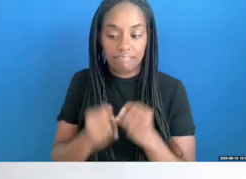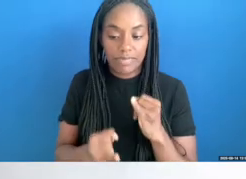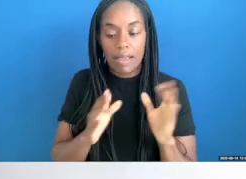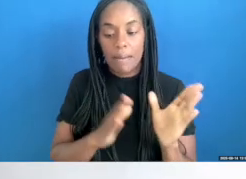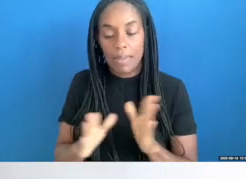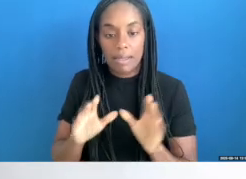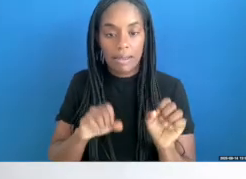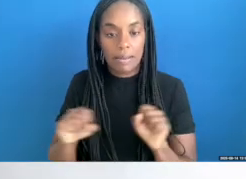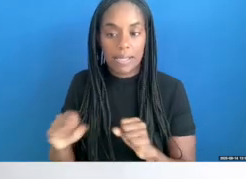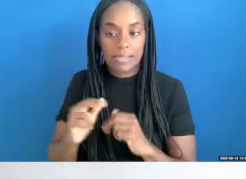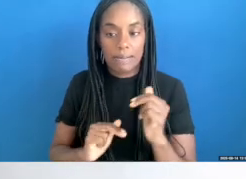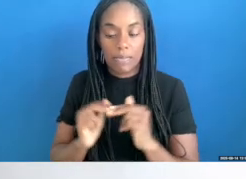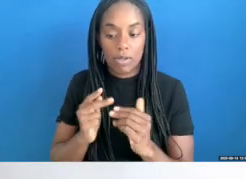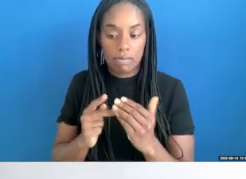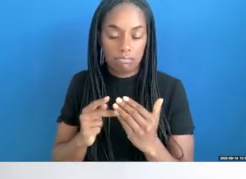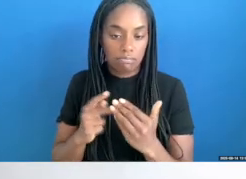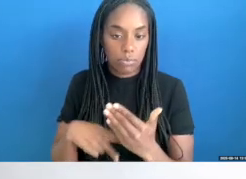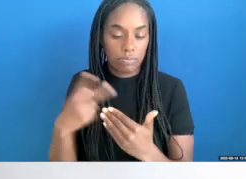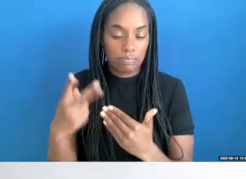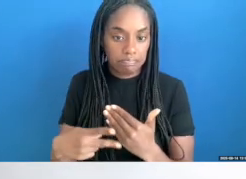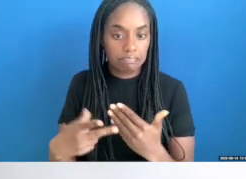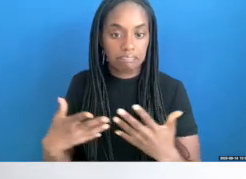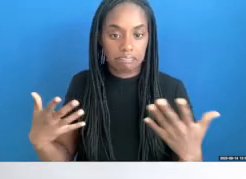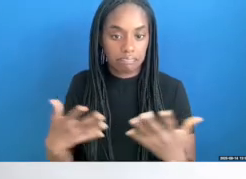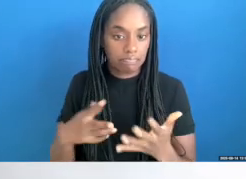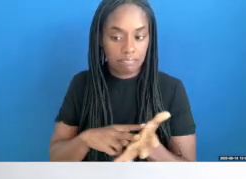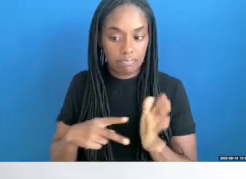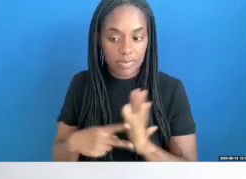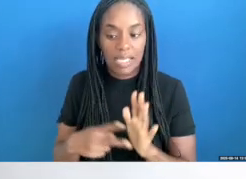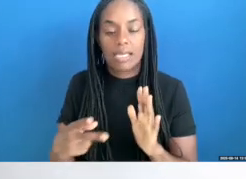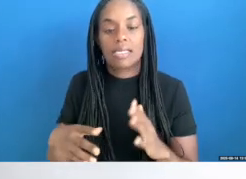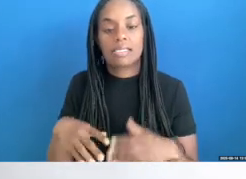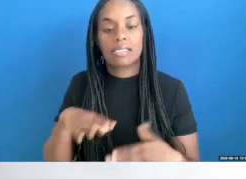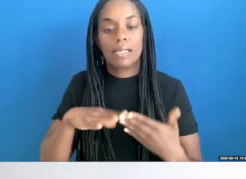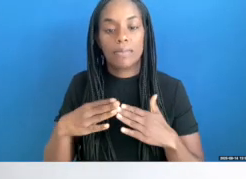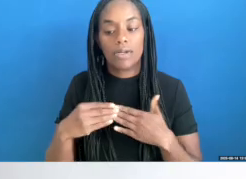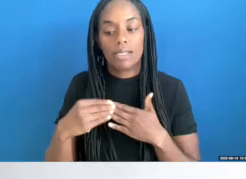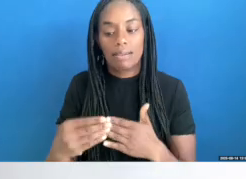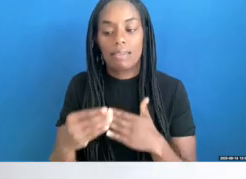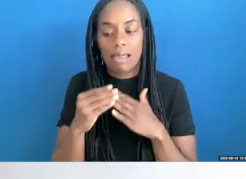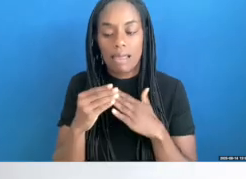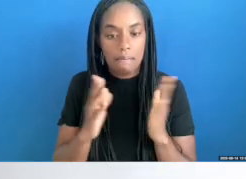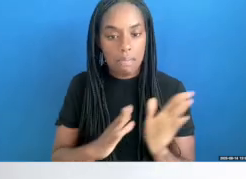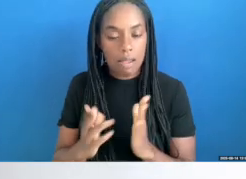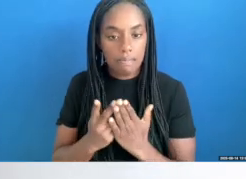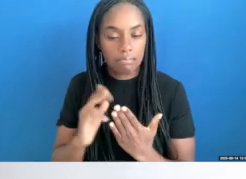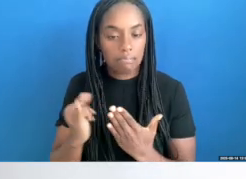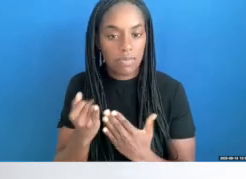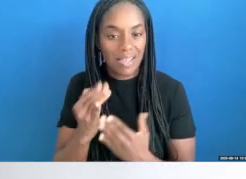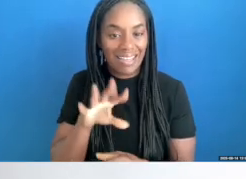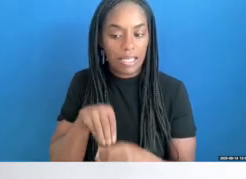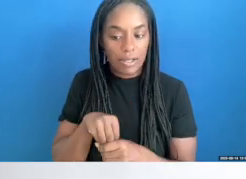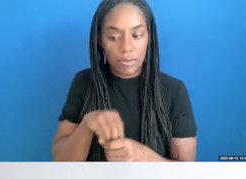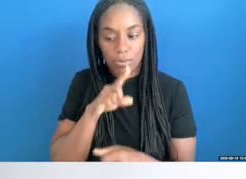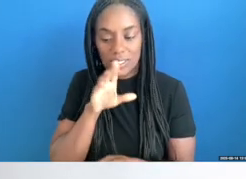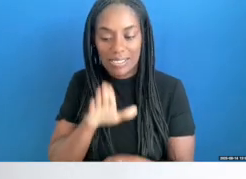building program. These are community-led planning projects that include dedicated,